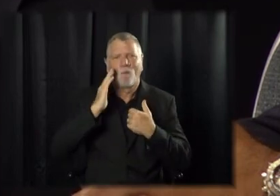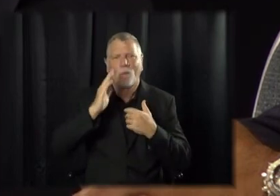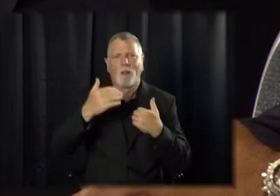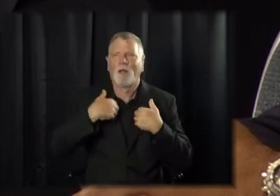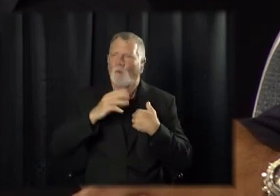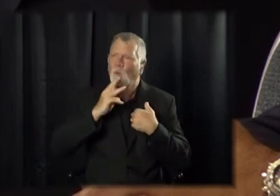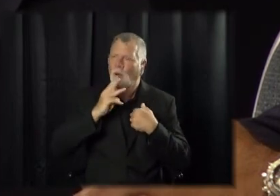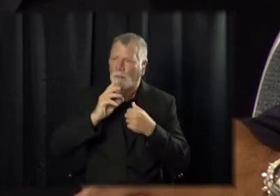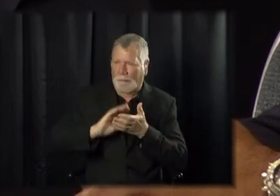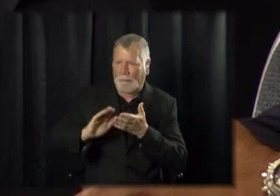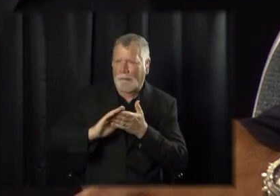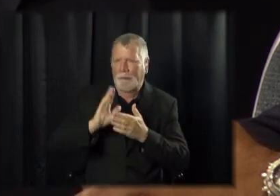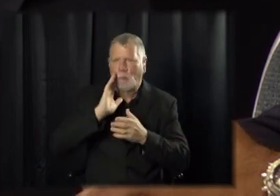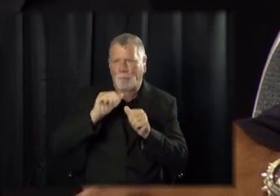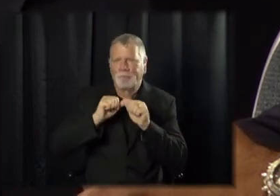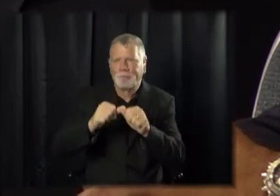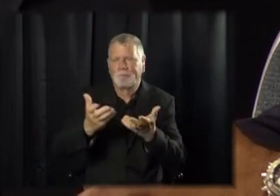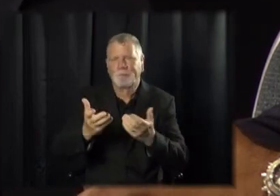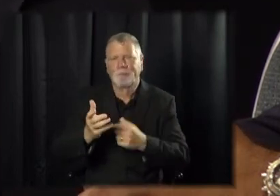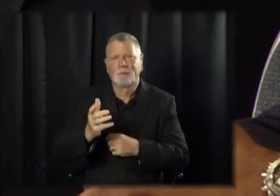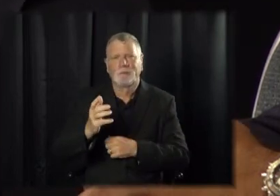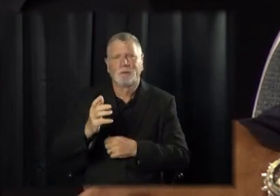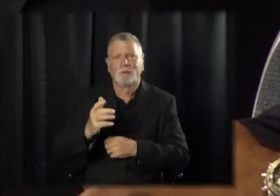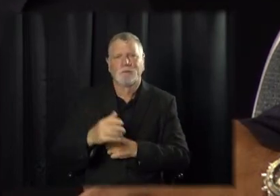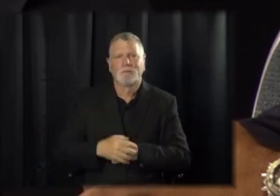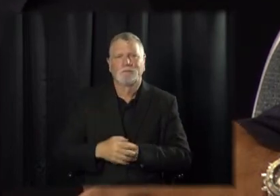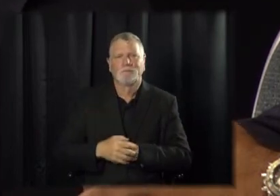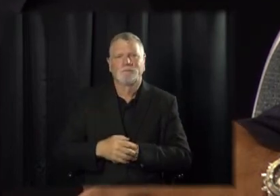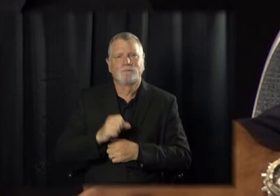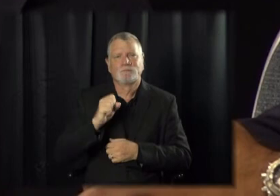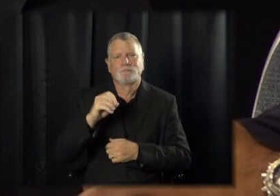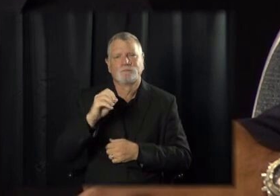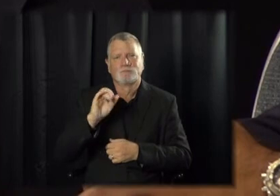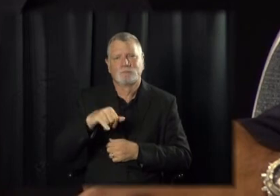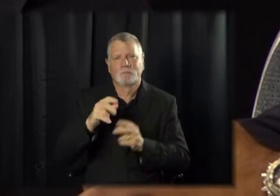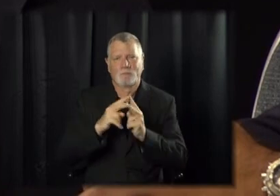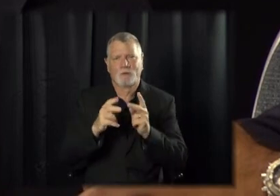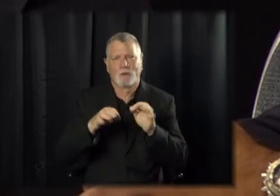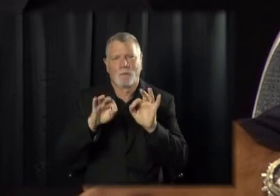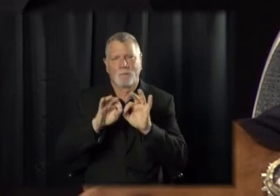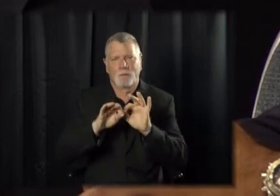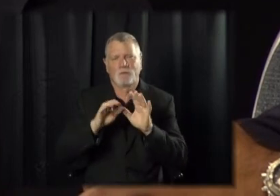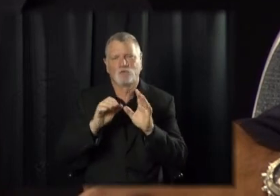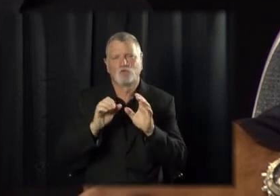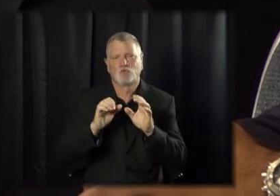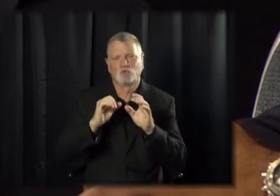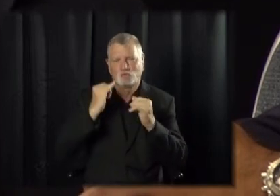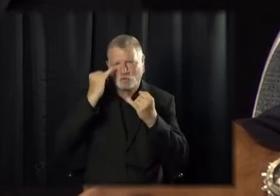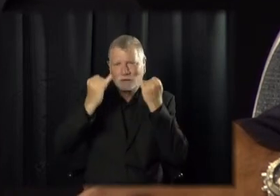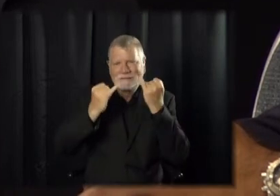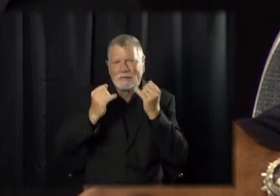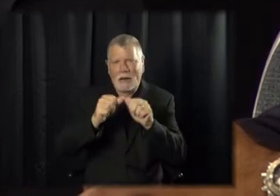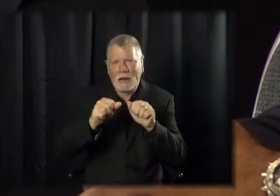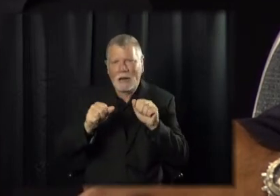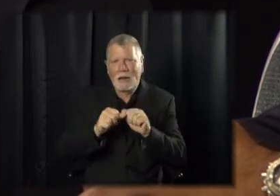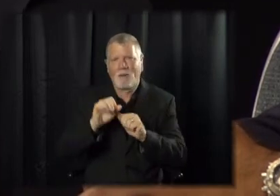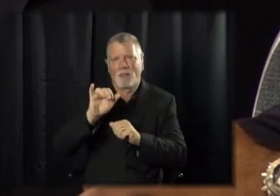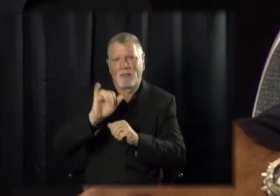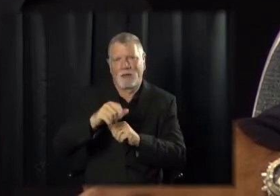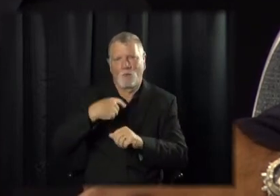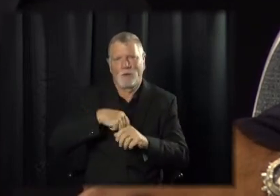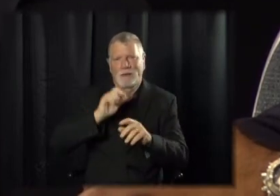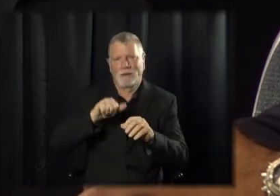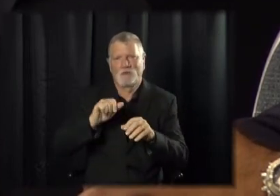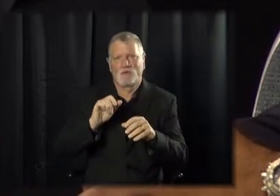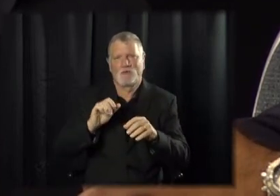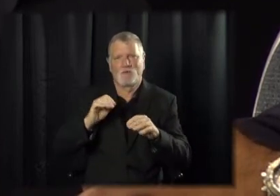your water is clean, that your water is going to be turned on. So there are very important strategic areas that we need to invest in, not just for